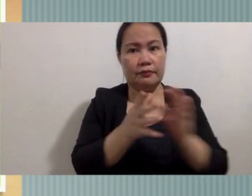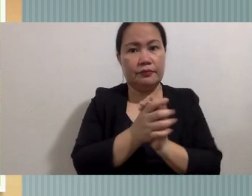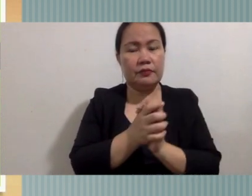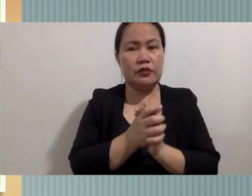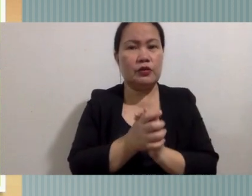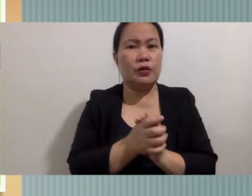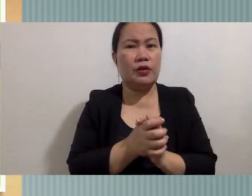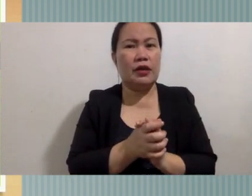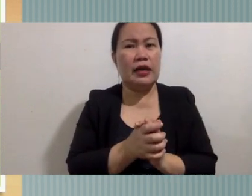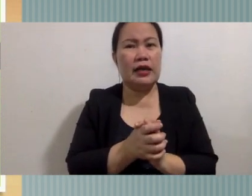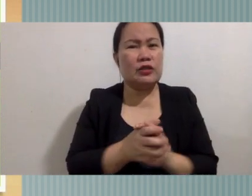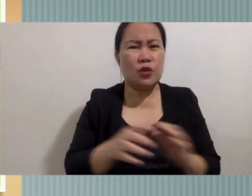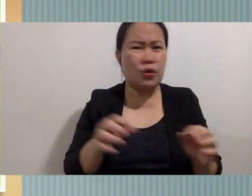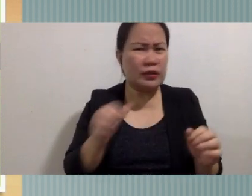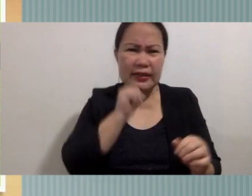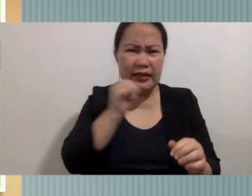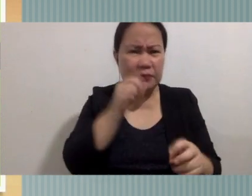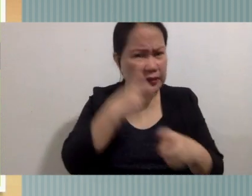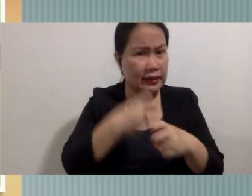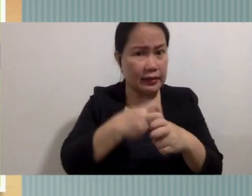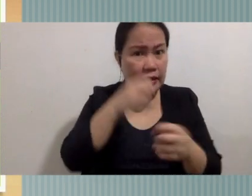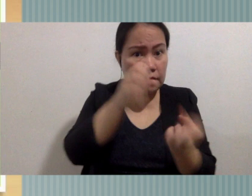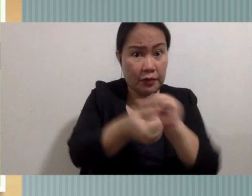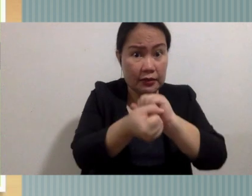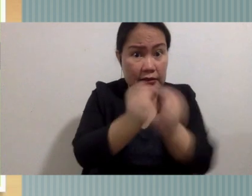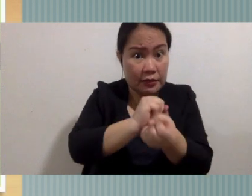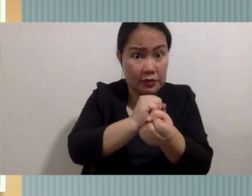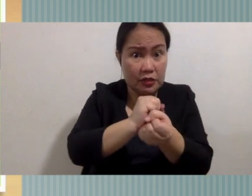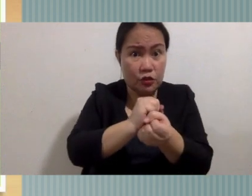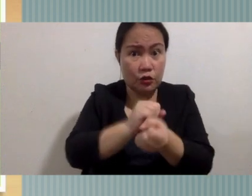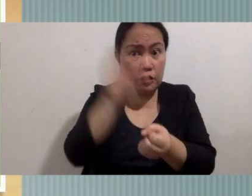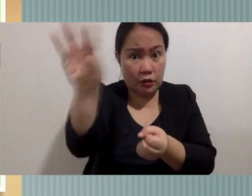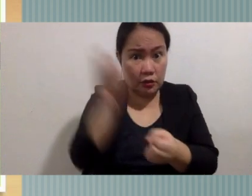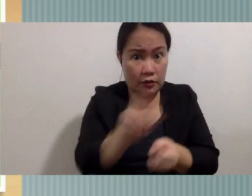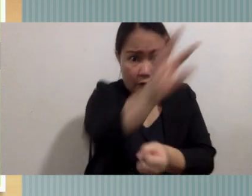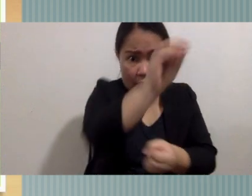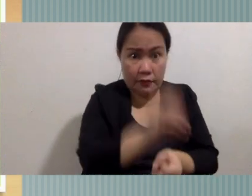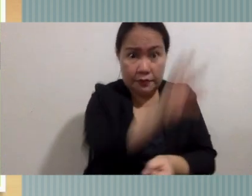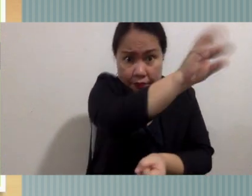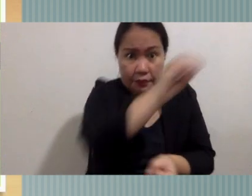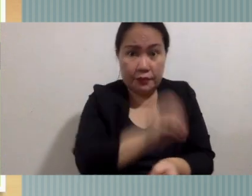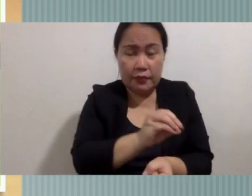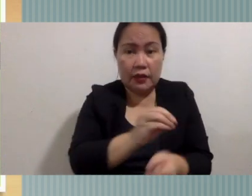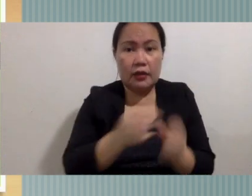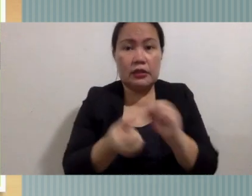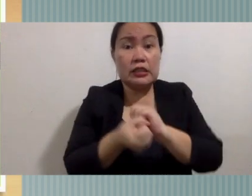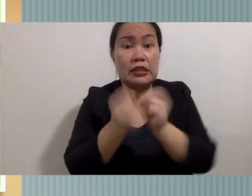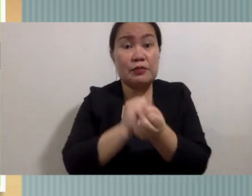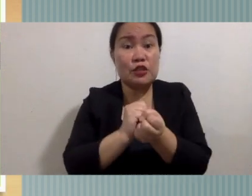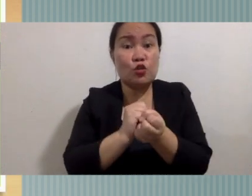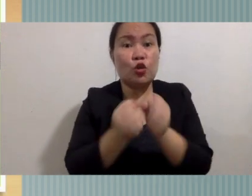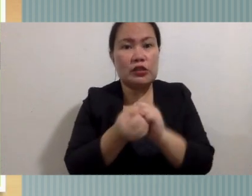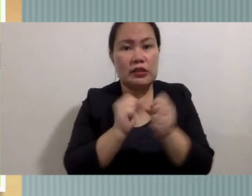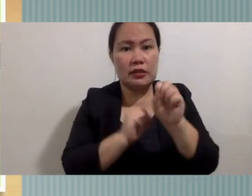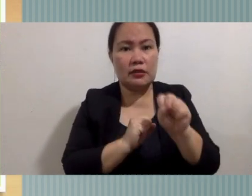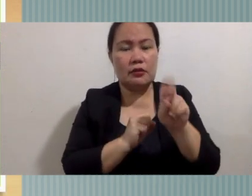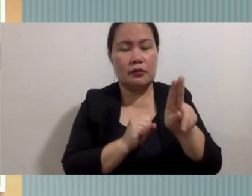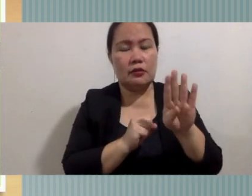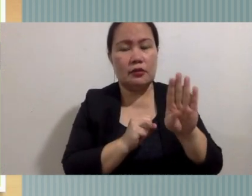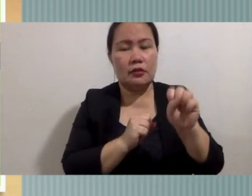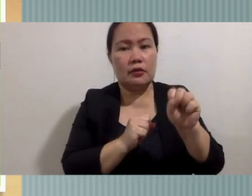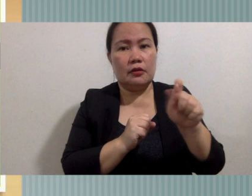C is 3. So wala namang mahirap sa pagsasubstitute, no? Actually, ang ginagawa lang natin, puro